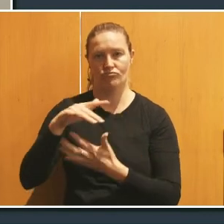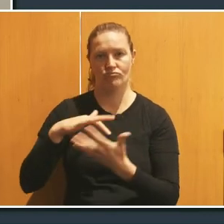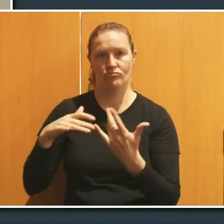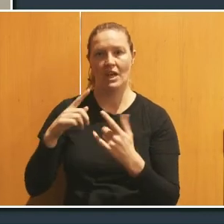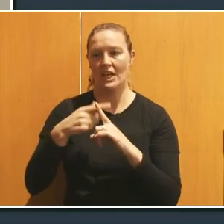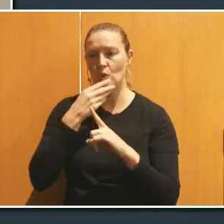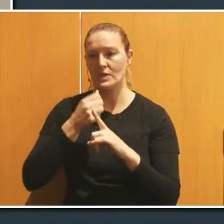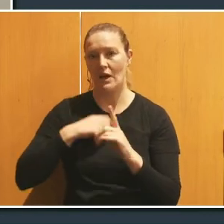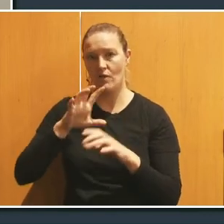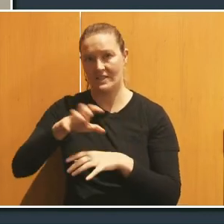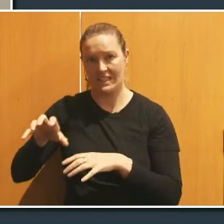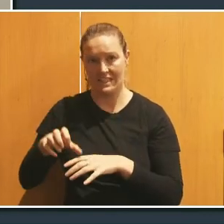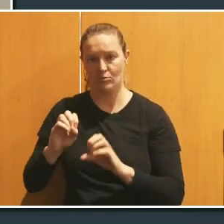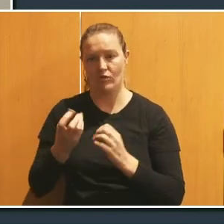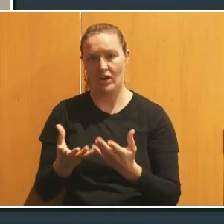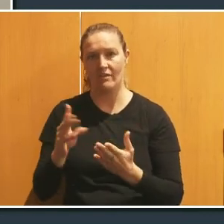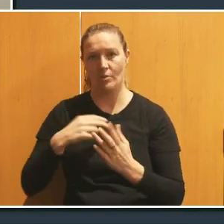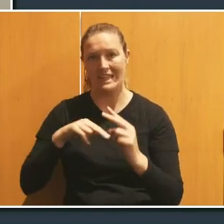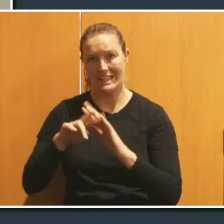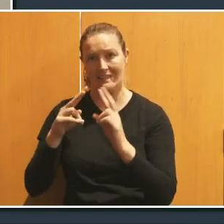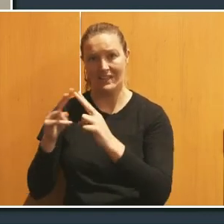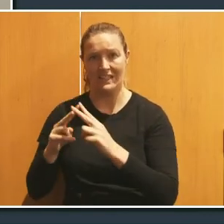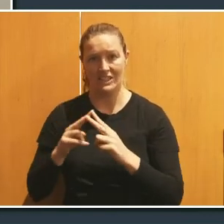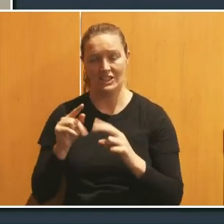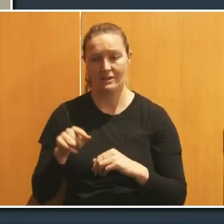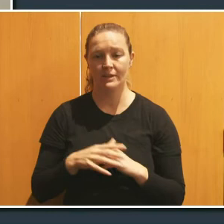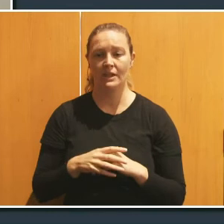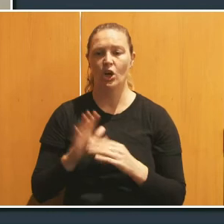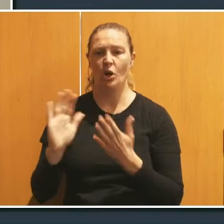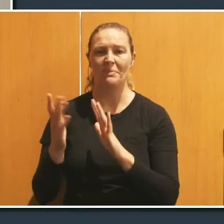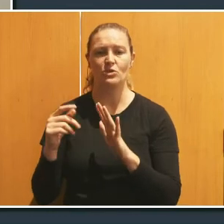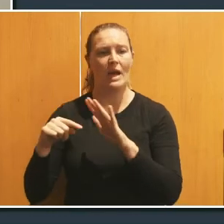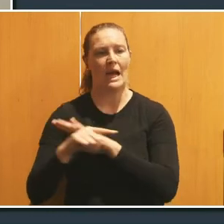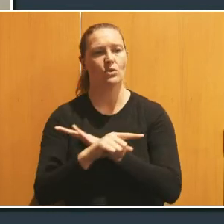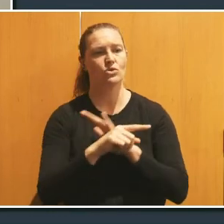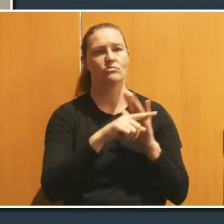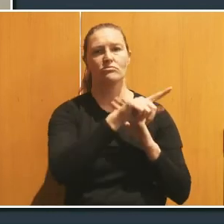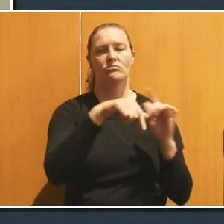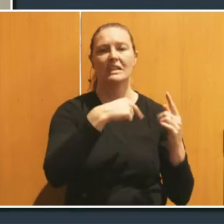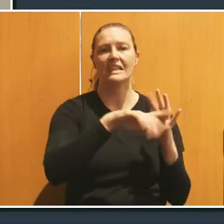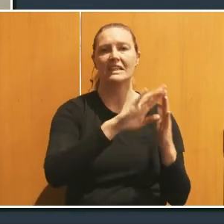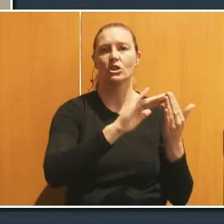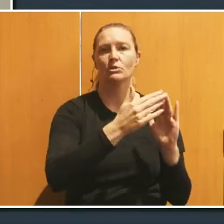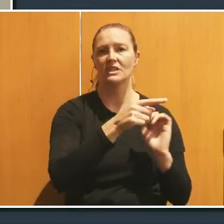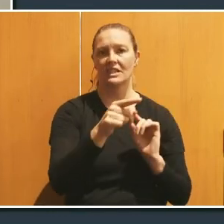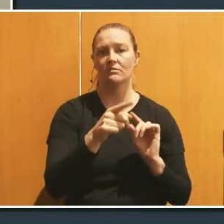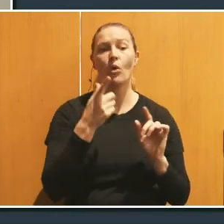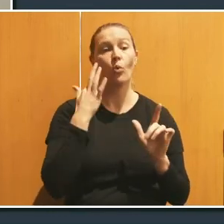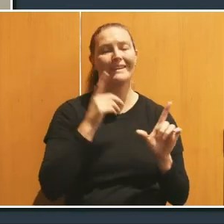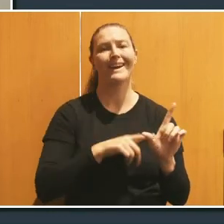that are provided and amenities which are provided within the village than they would when they were of a younger